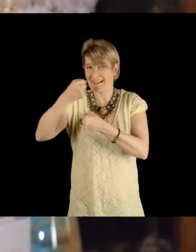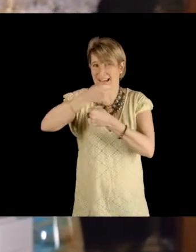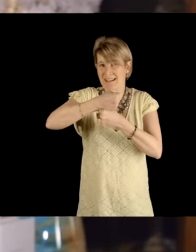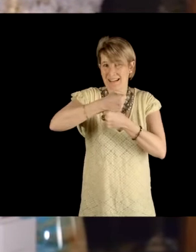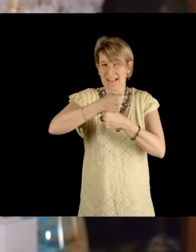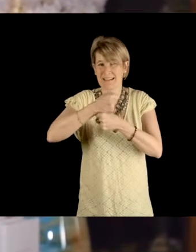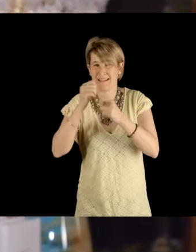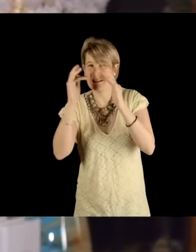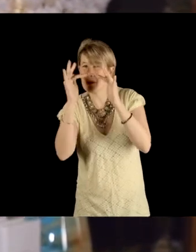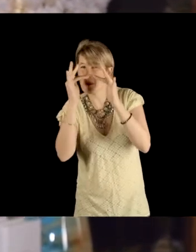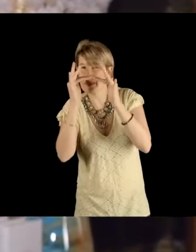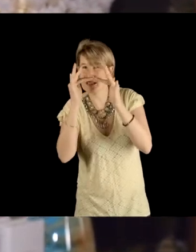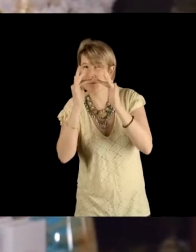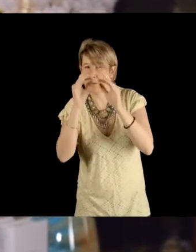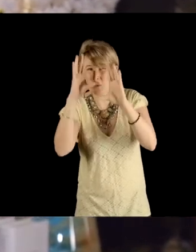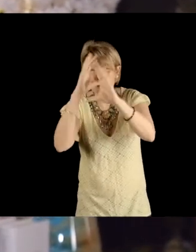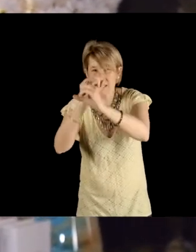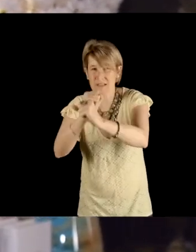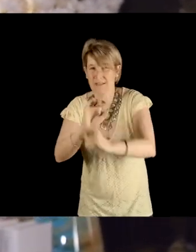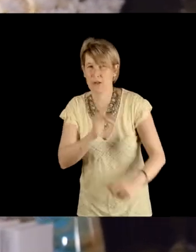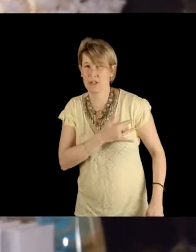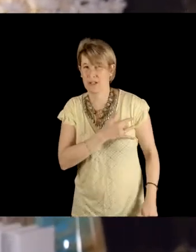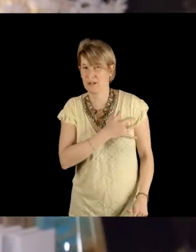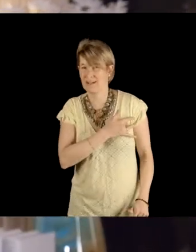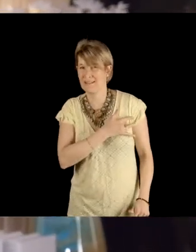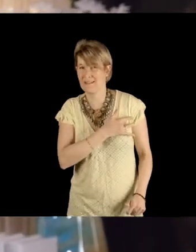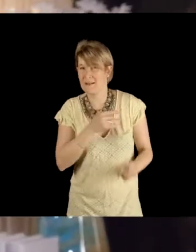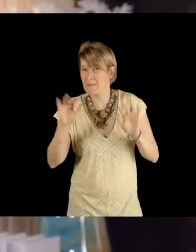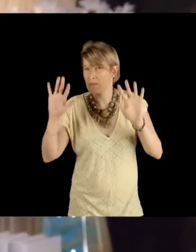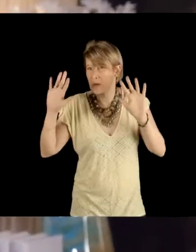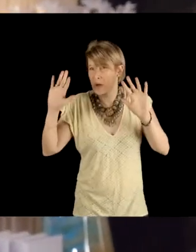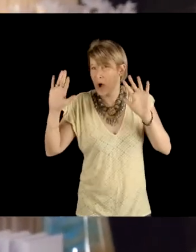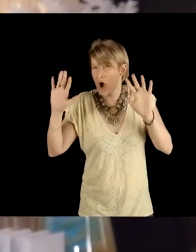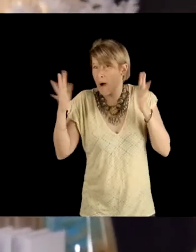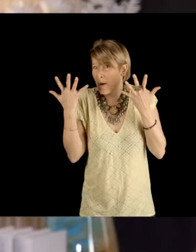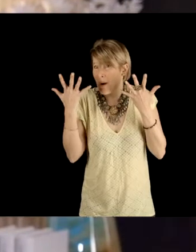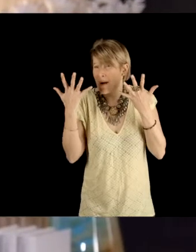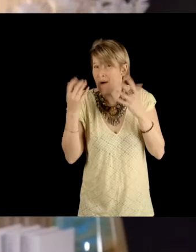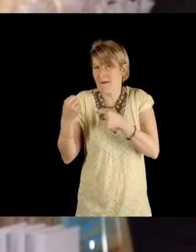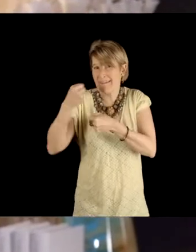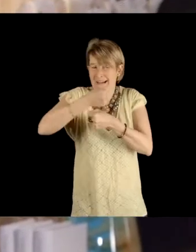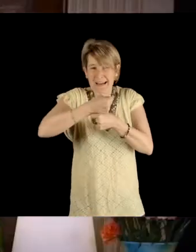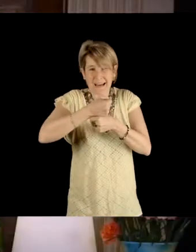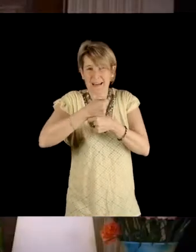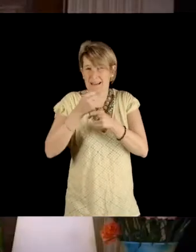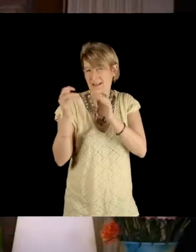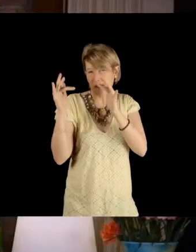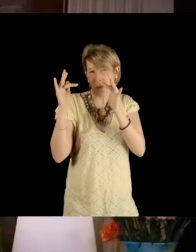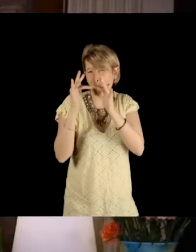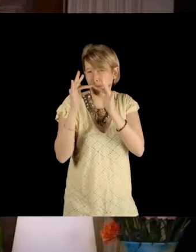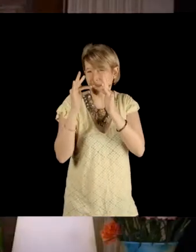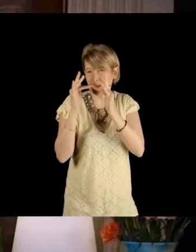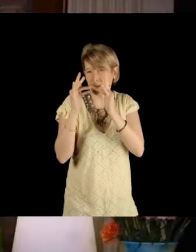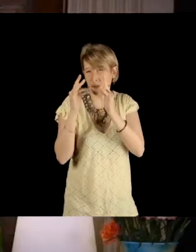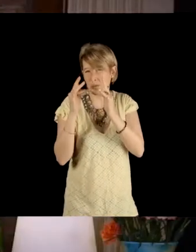of a reminder that yes, I'm going to meditate. I like to connect with myself. It